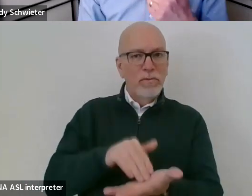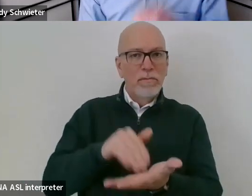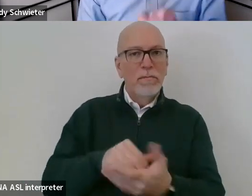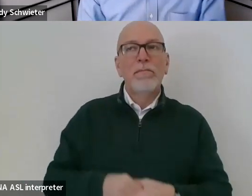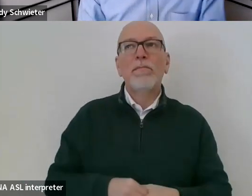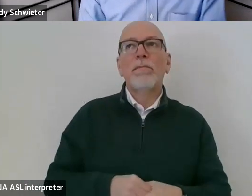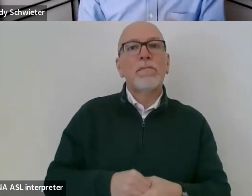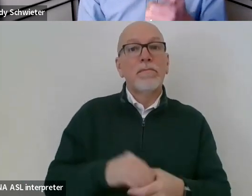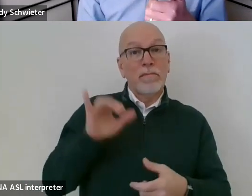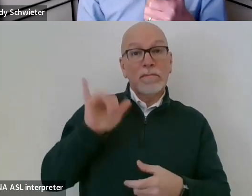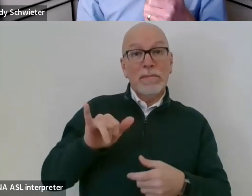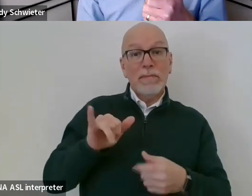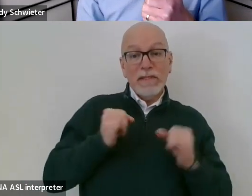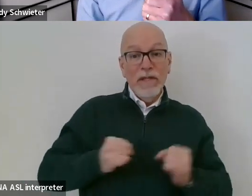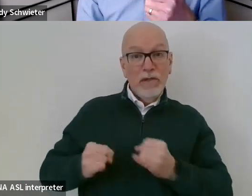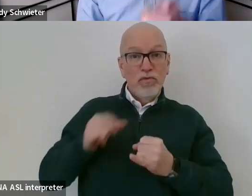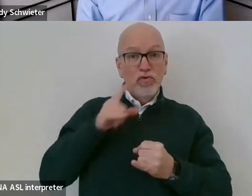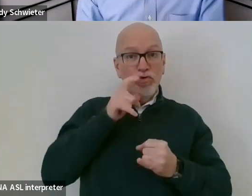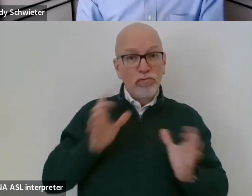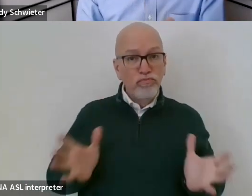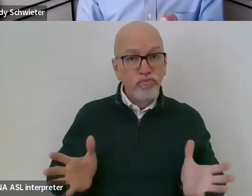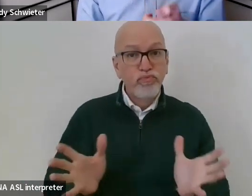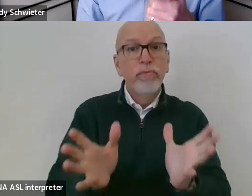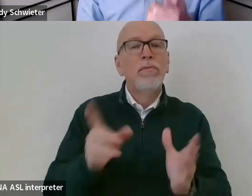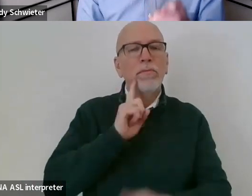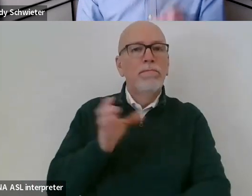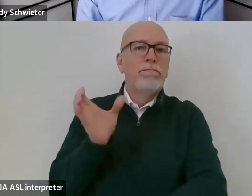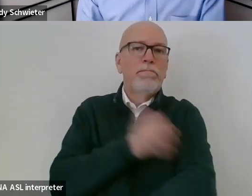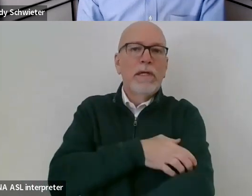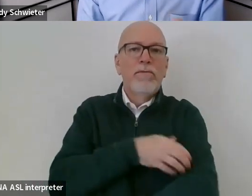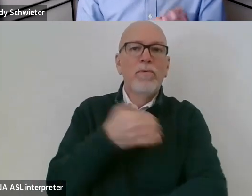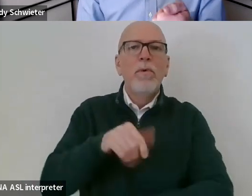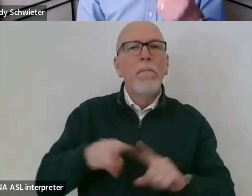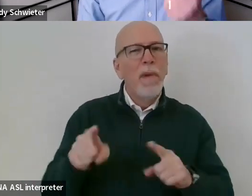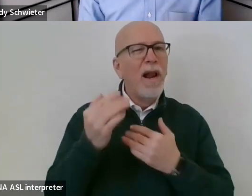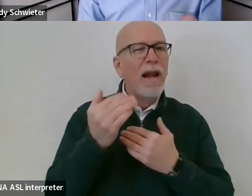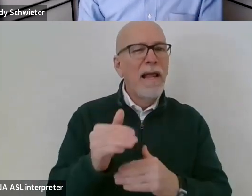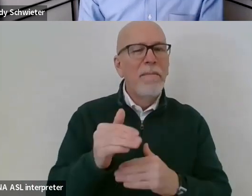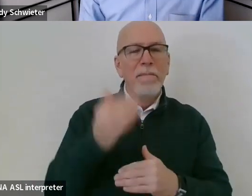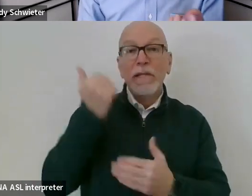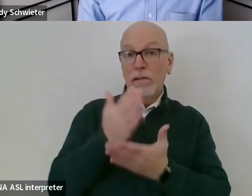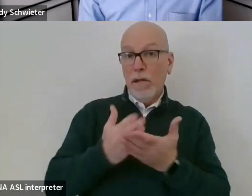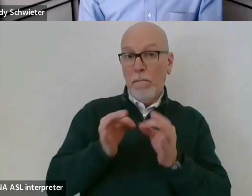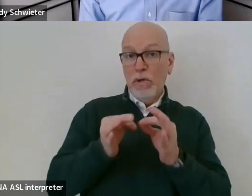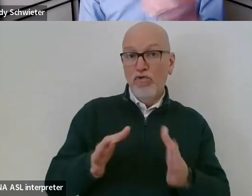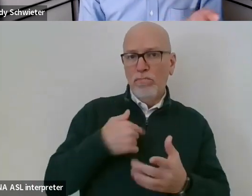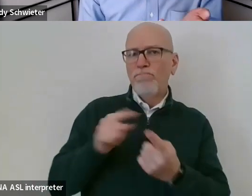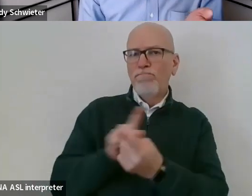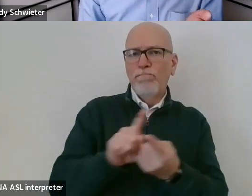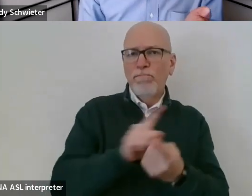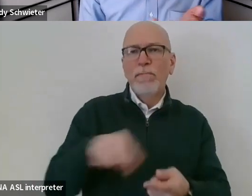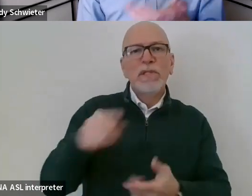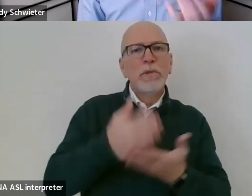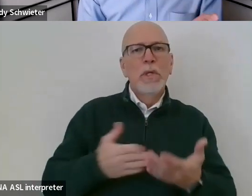drive from the individual is powerful, but it's limited because there are some interpreters I've met who don't